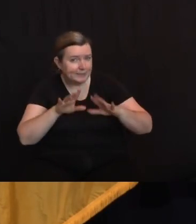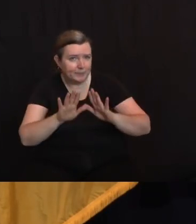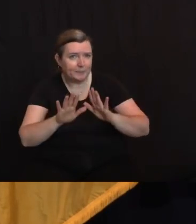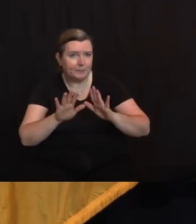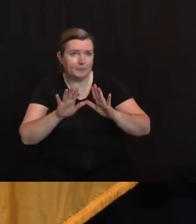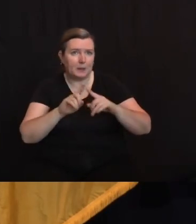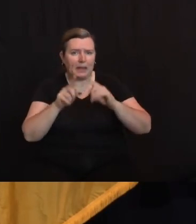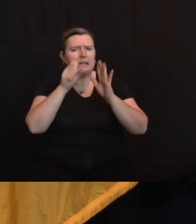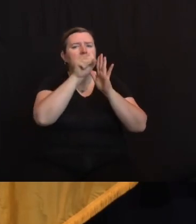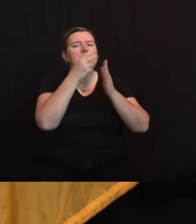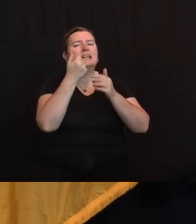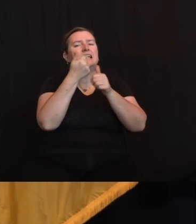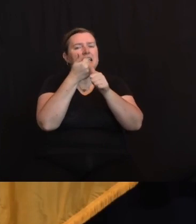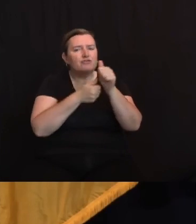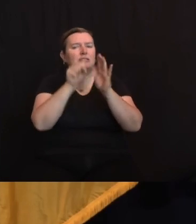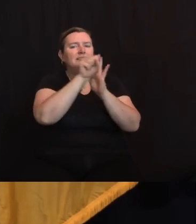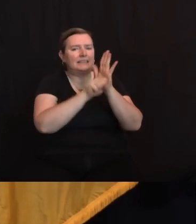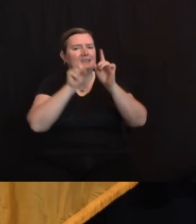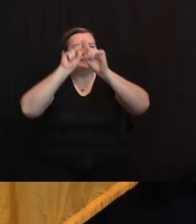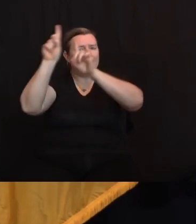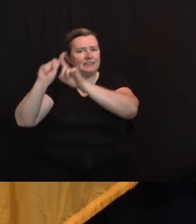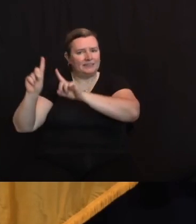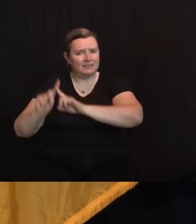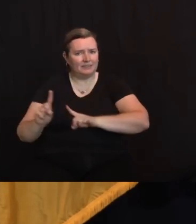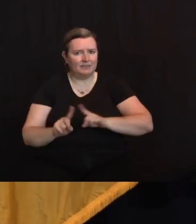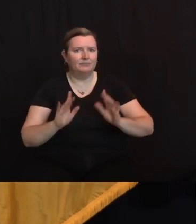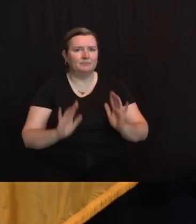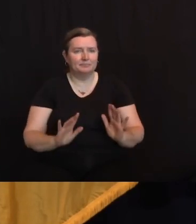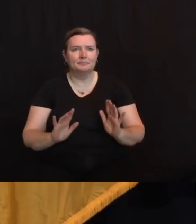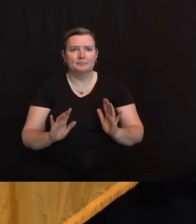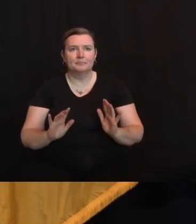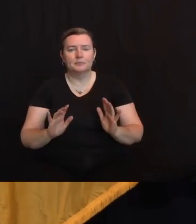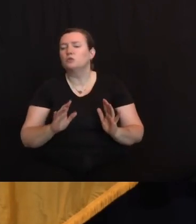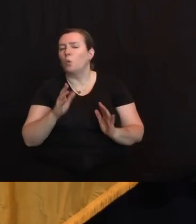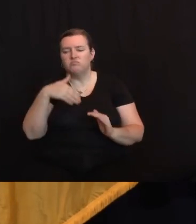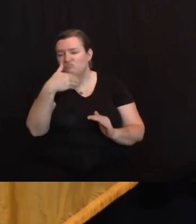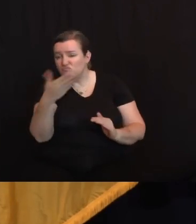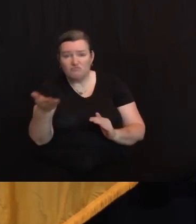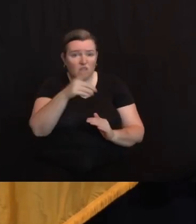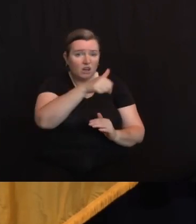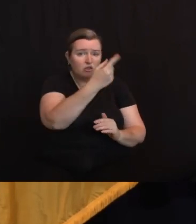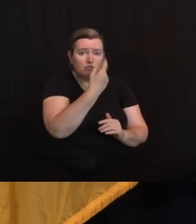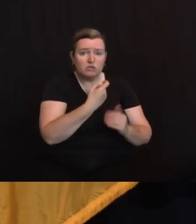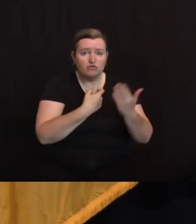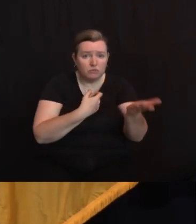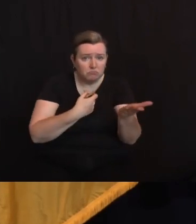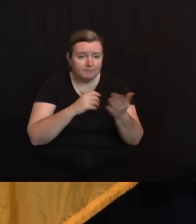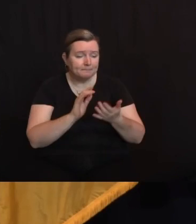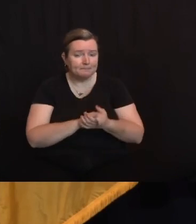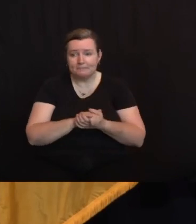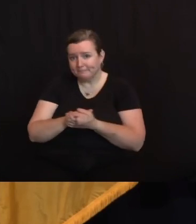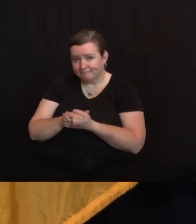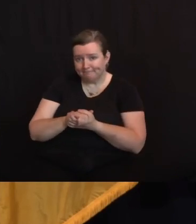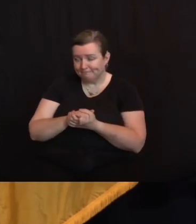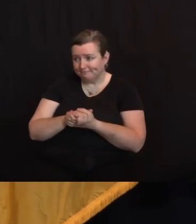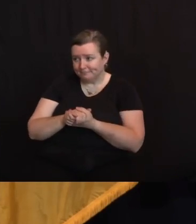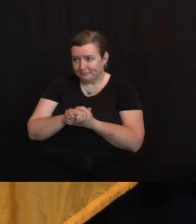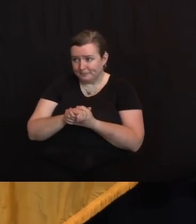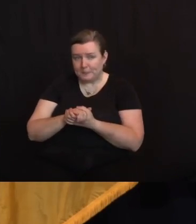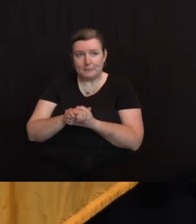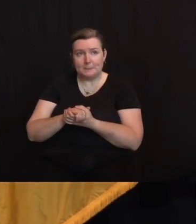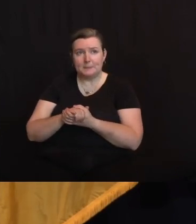way it will be. Thank you. Do you have anything? No, you're good? Hello, sir. Good